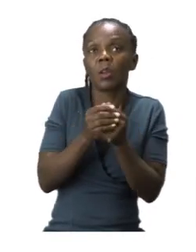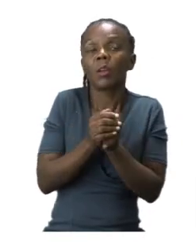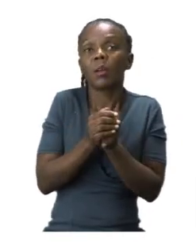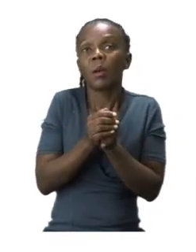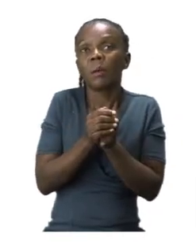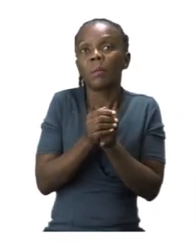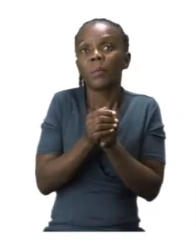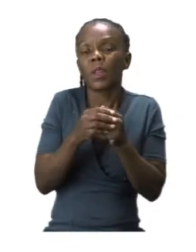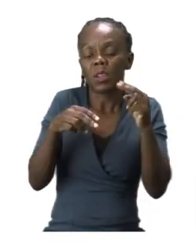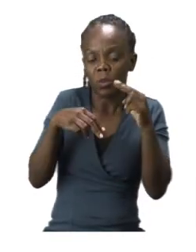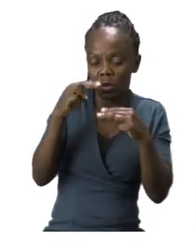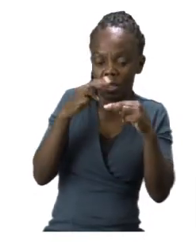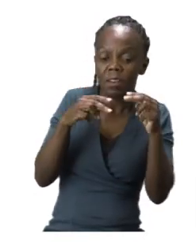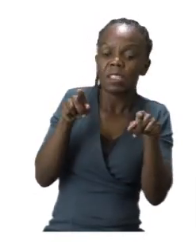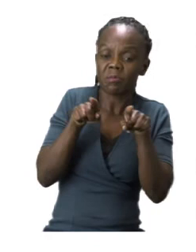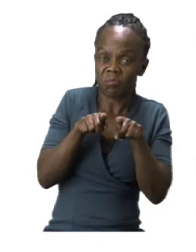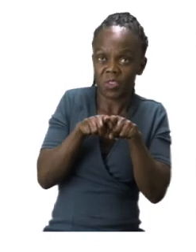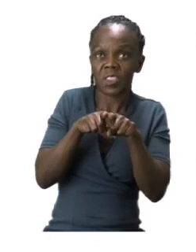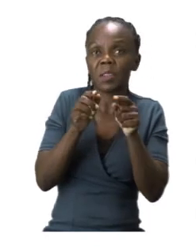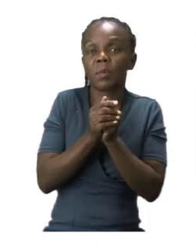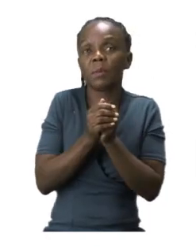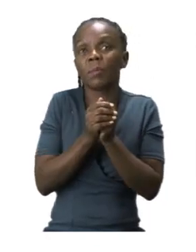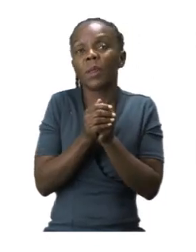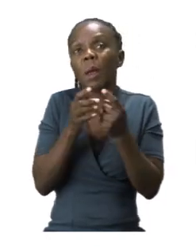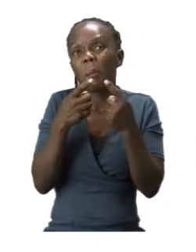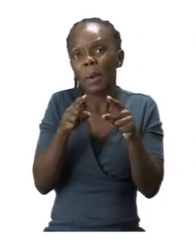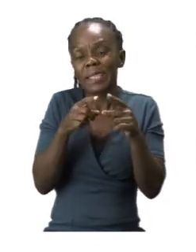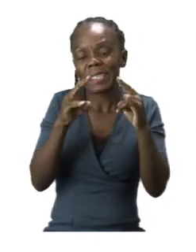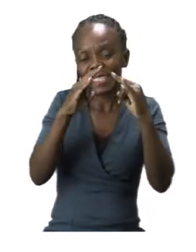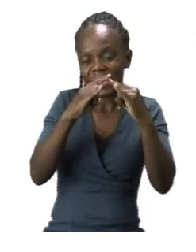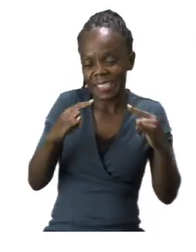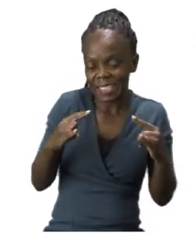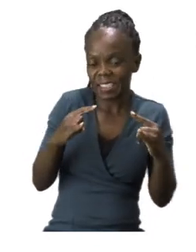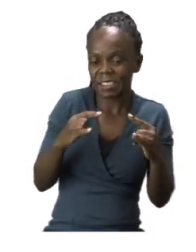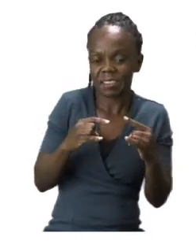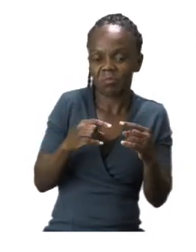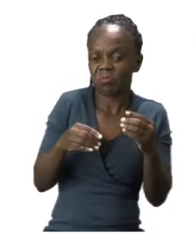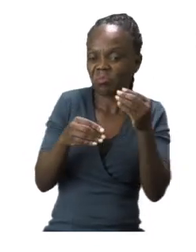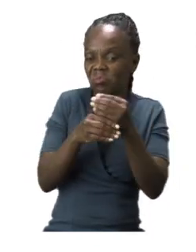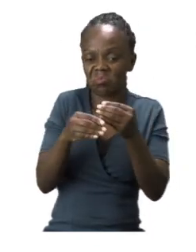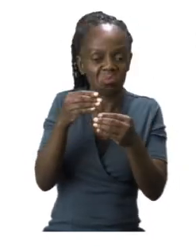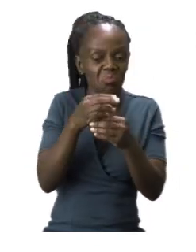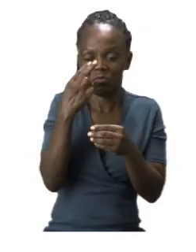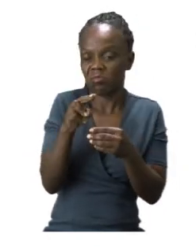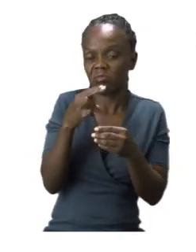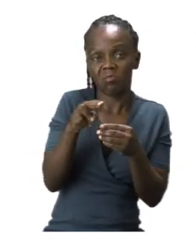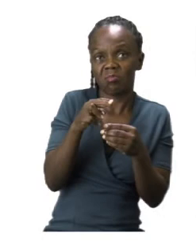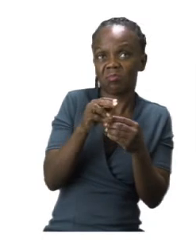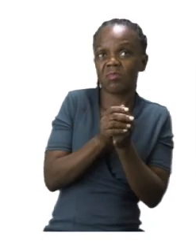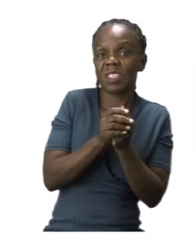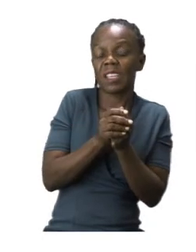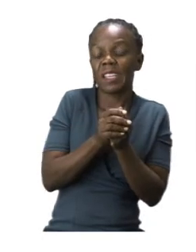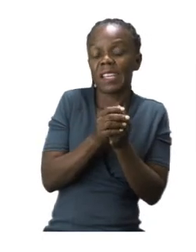like a cloth, and some metal for the rods for it to stand up. So now that we are